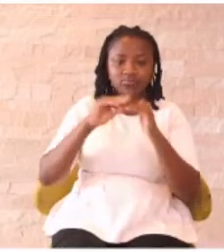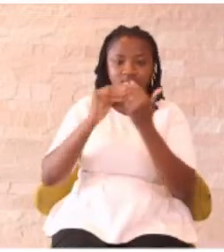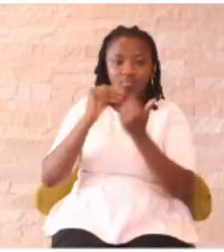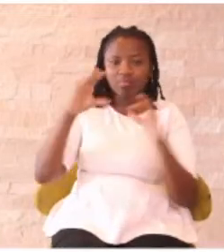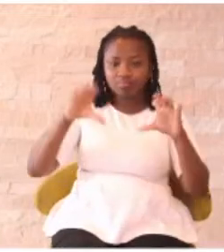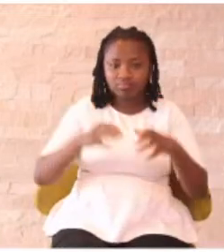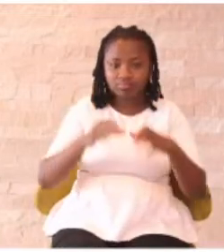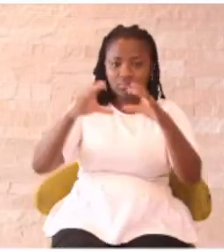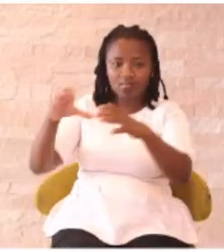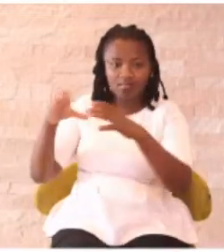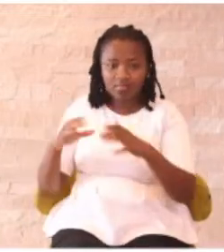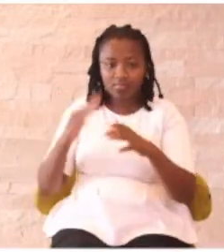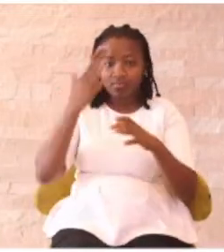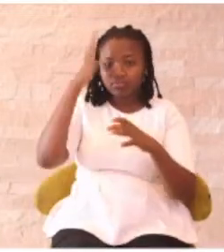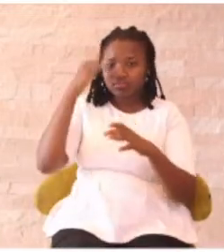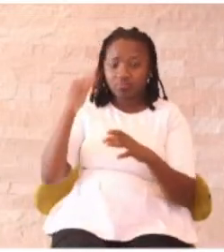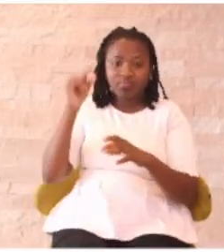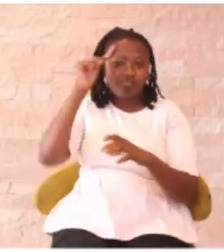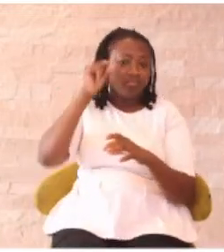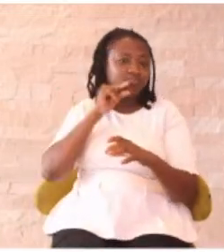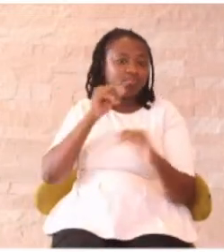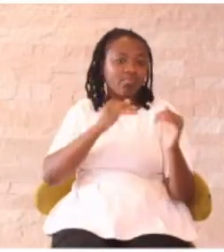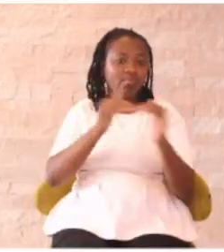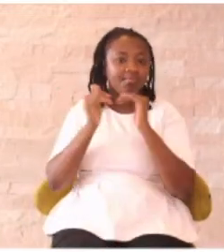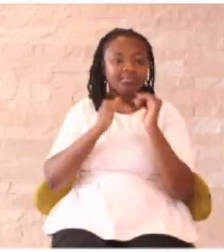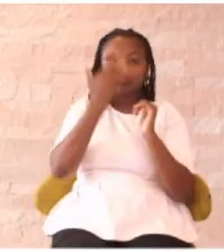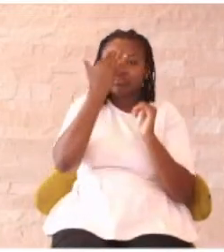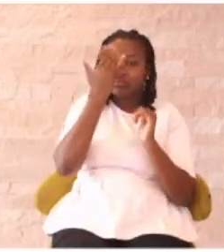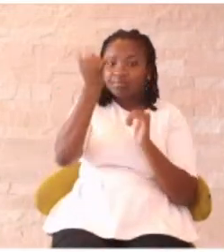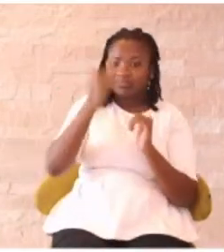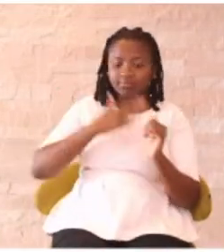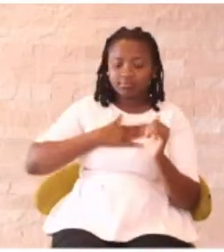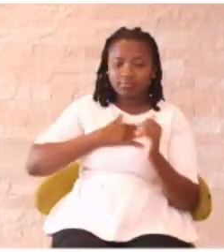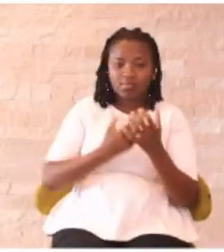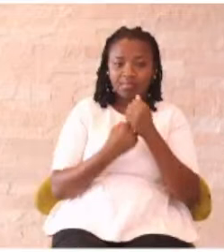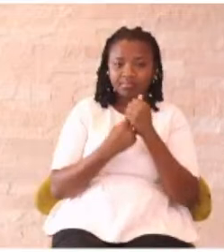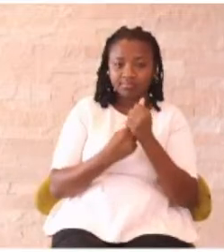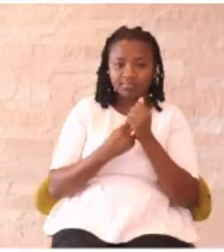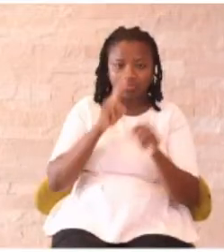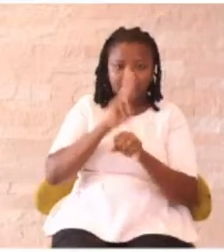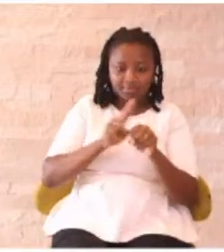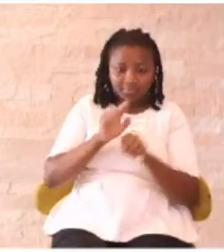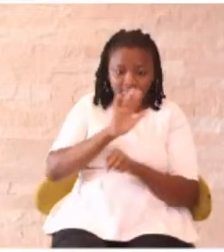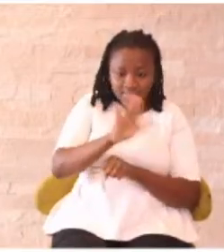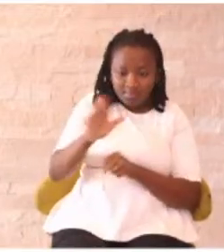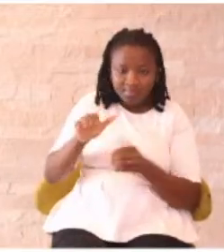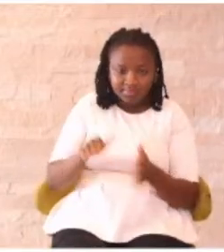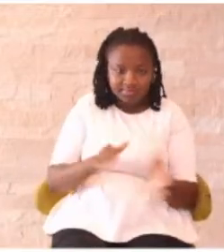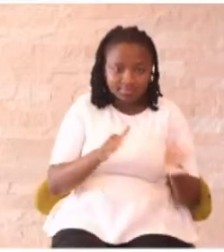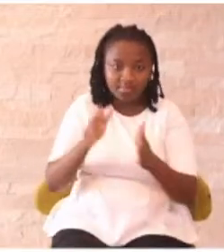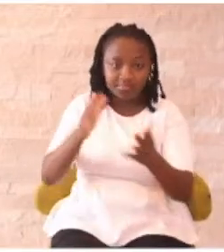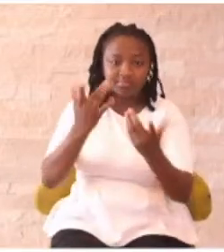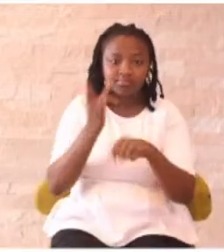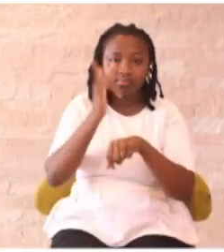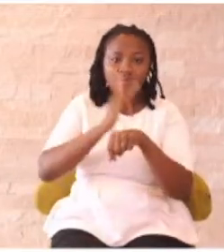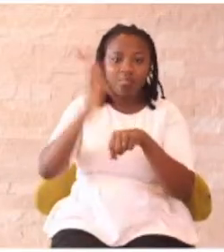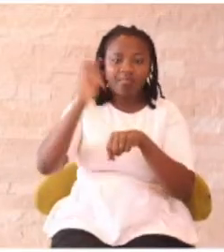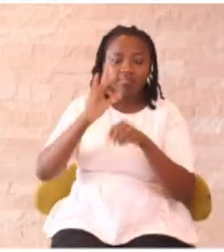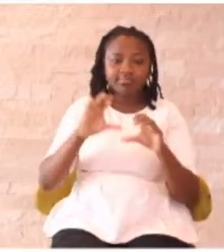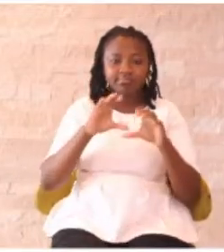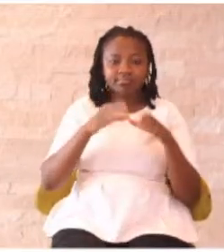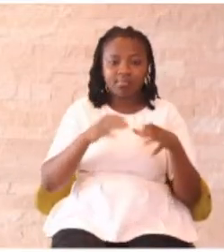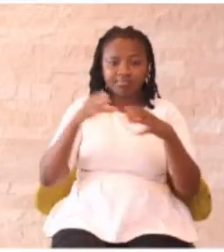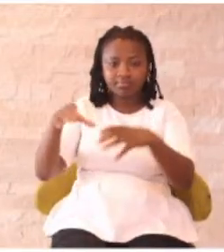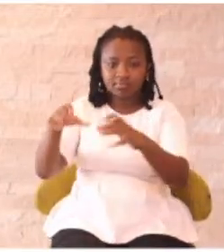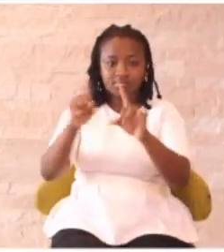equality because our partners are also using their spaces to be able to create sensitize communities, create